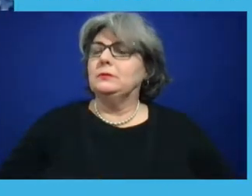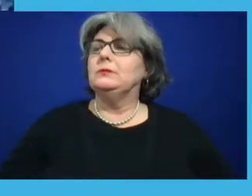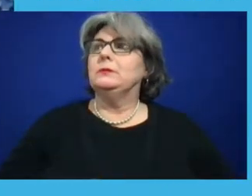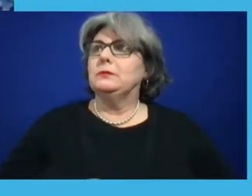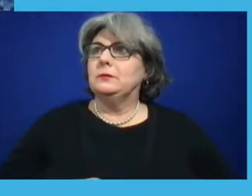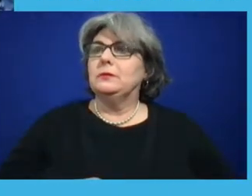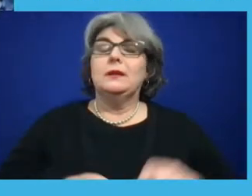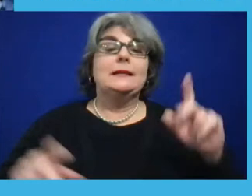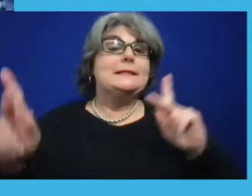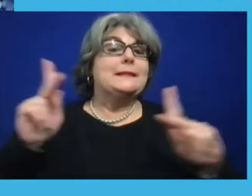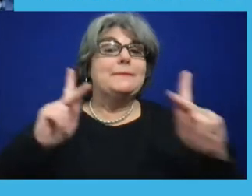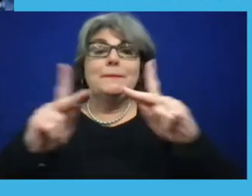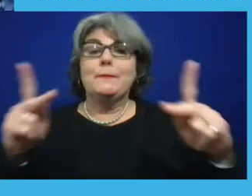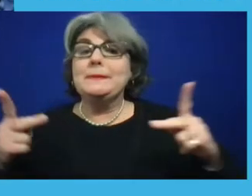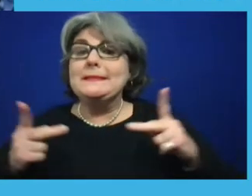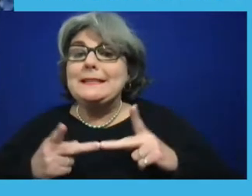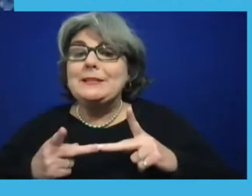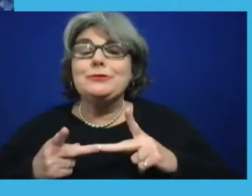A politics